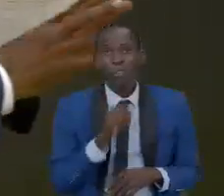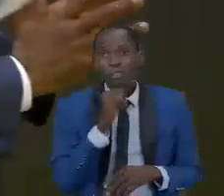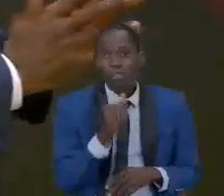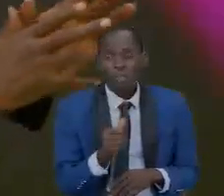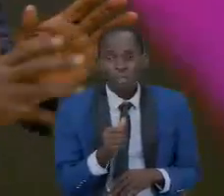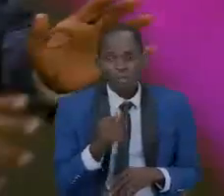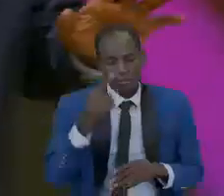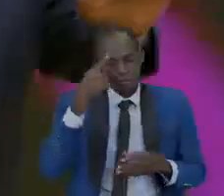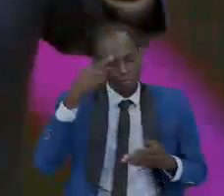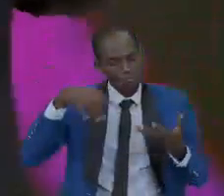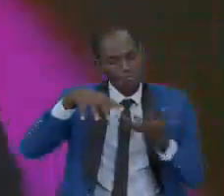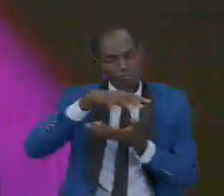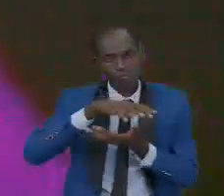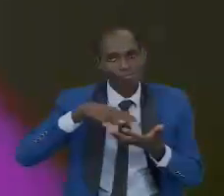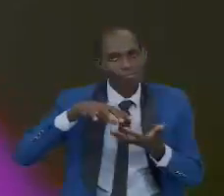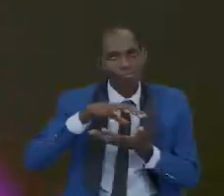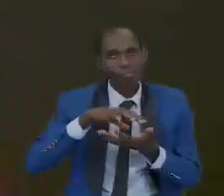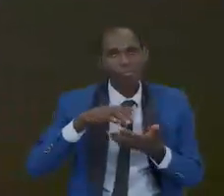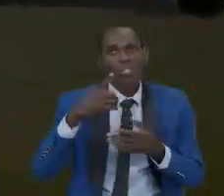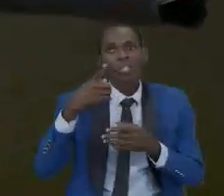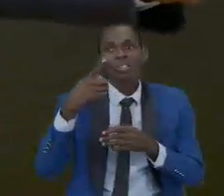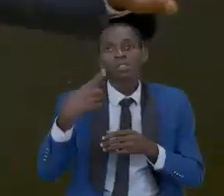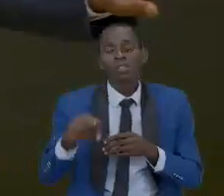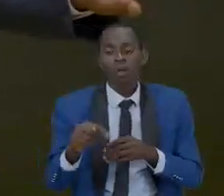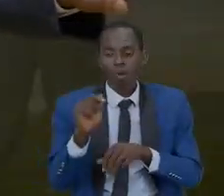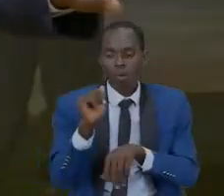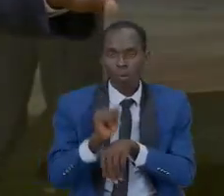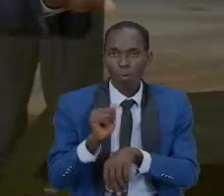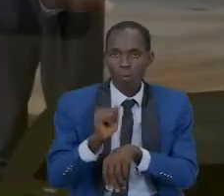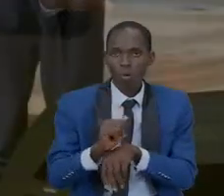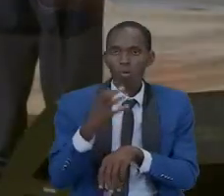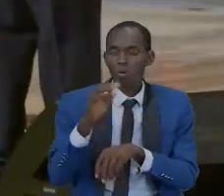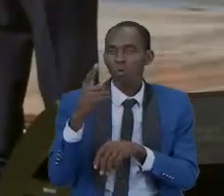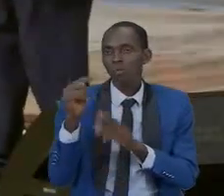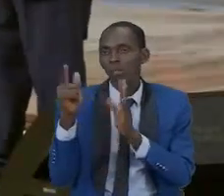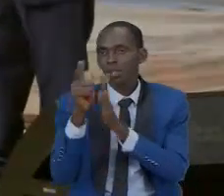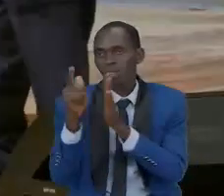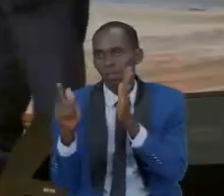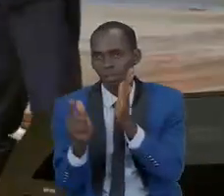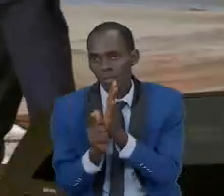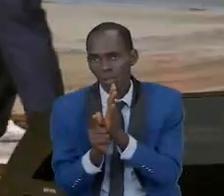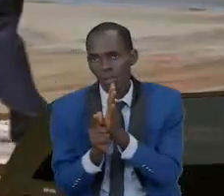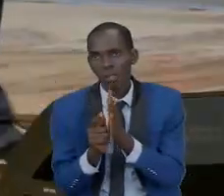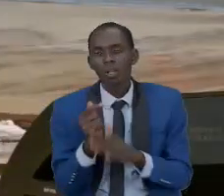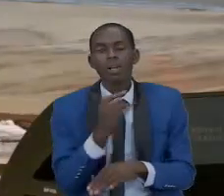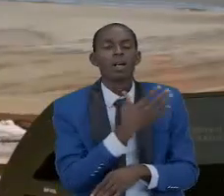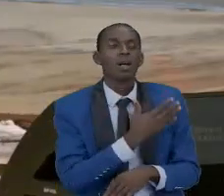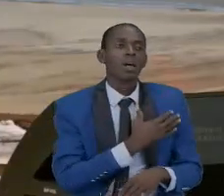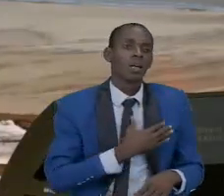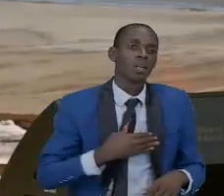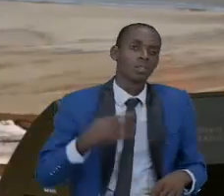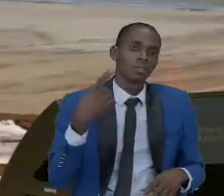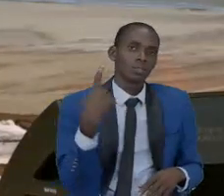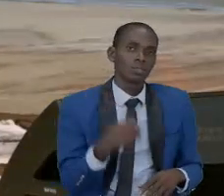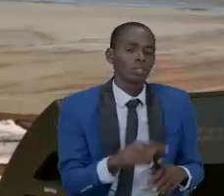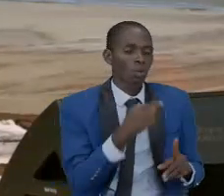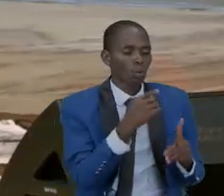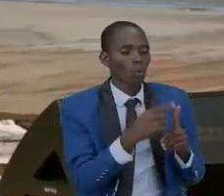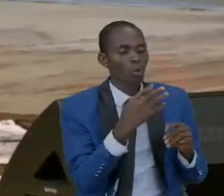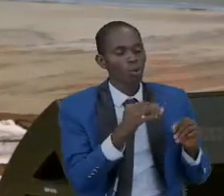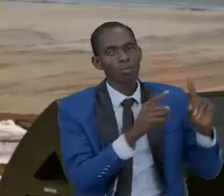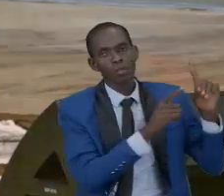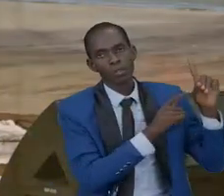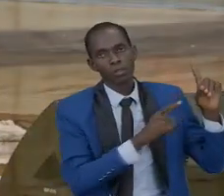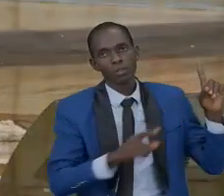confuse the works of the law and the words of the Lord